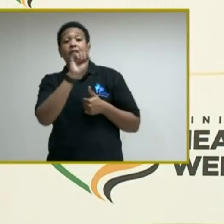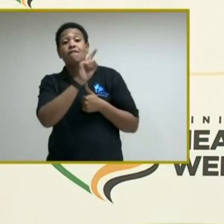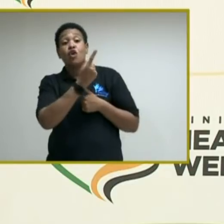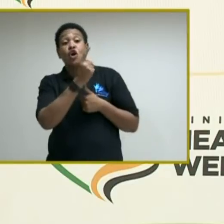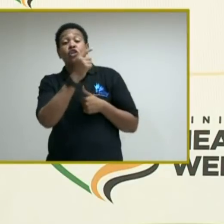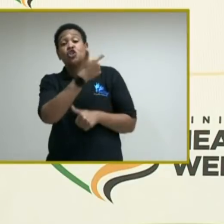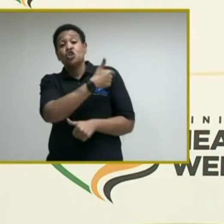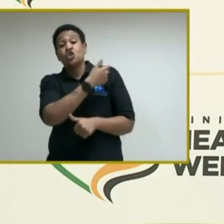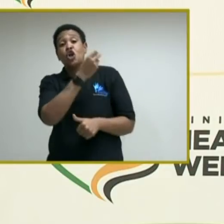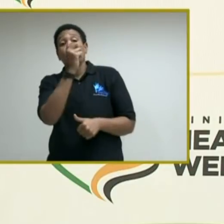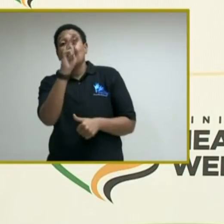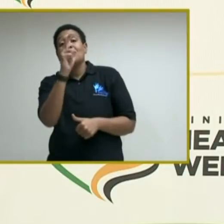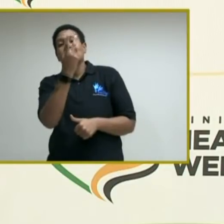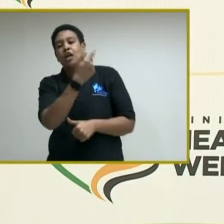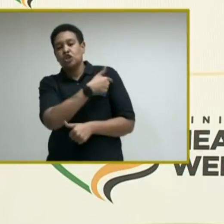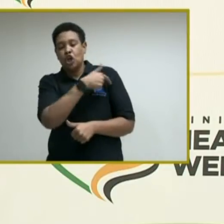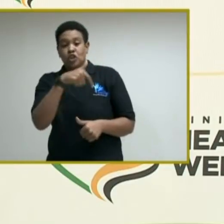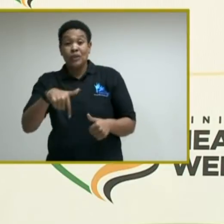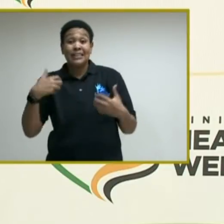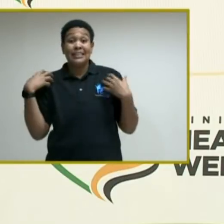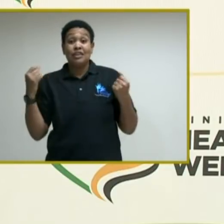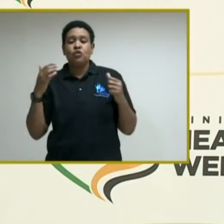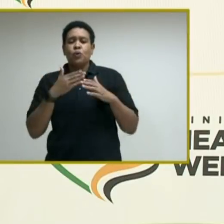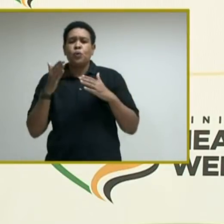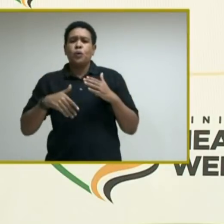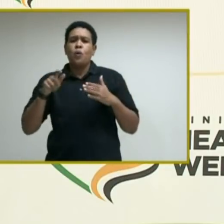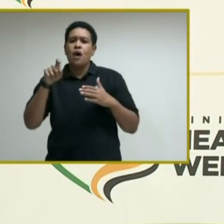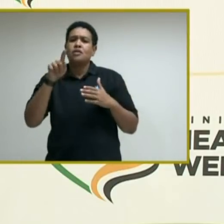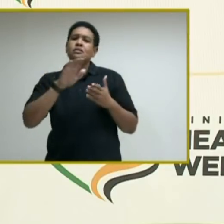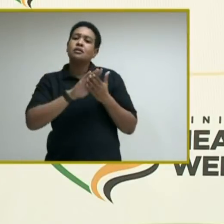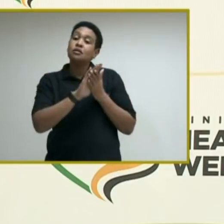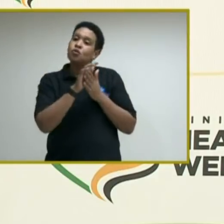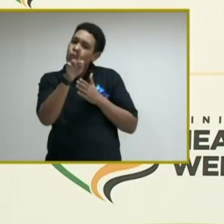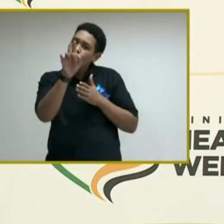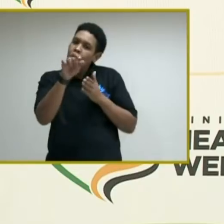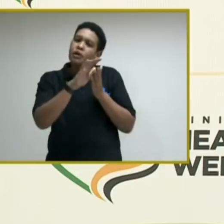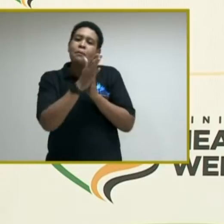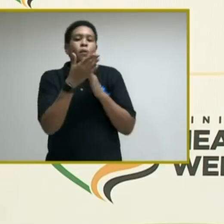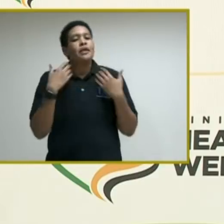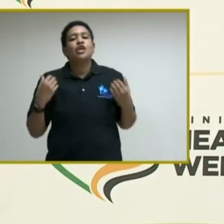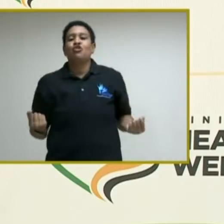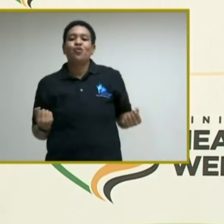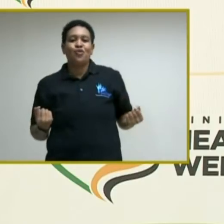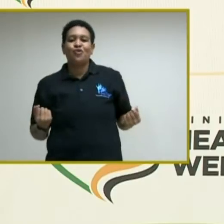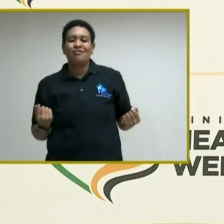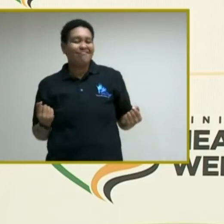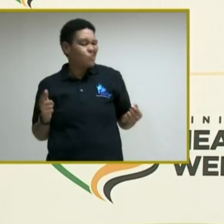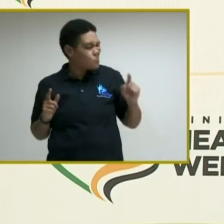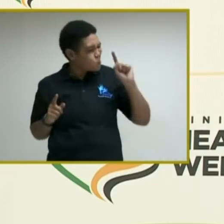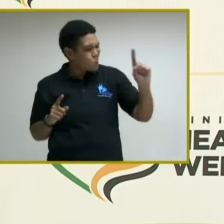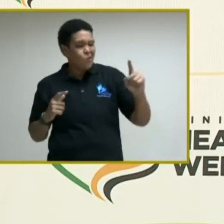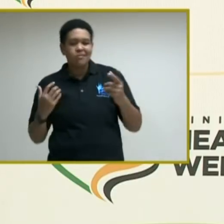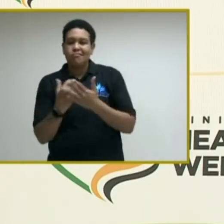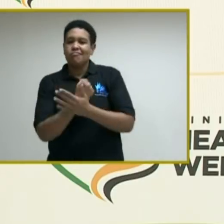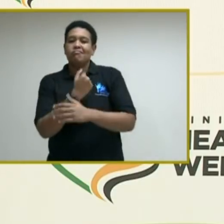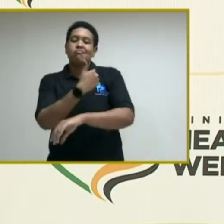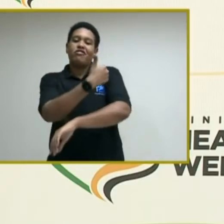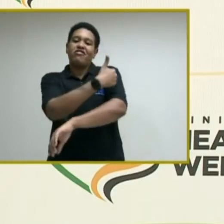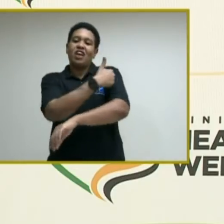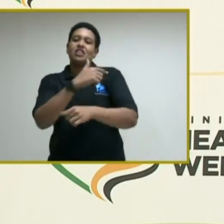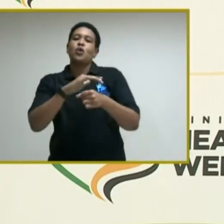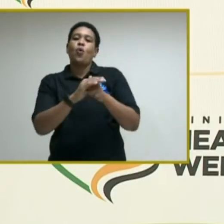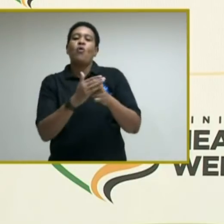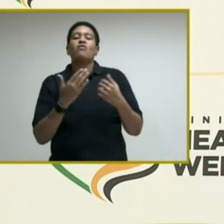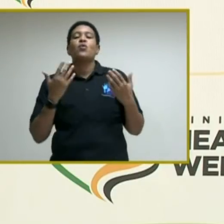And so on this Heroes Weekend, we're asking you to be your hero, be the hero on the scene, take the COVID-19